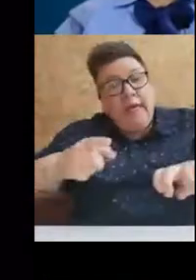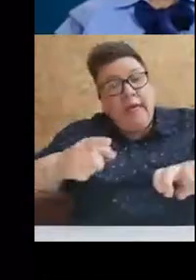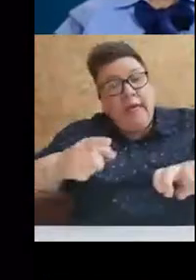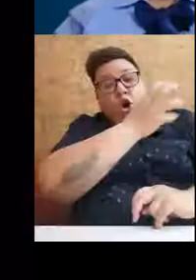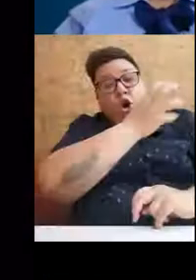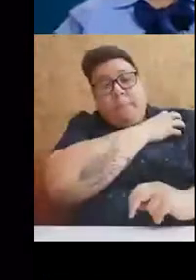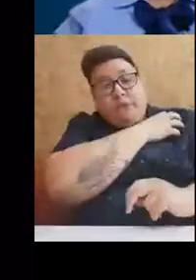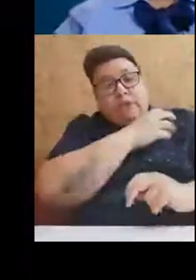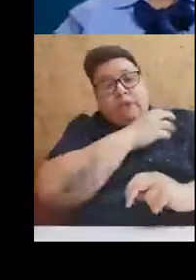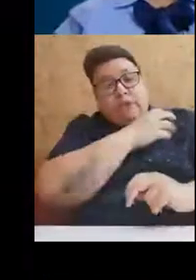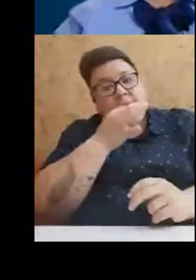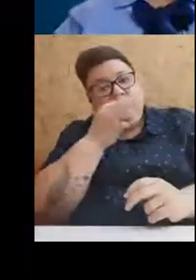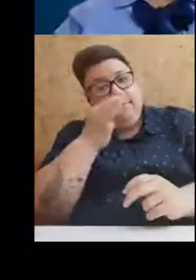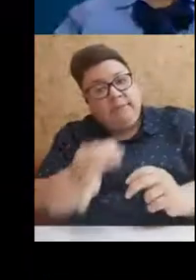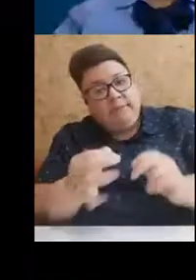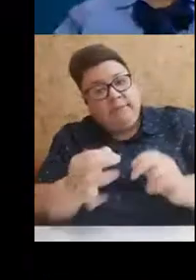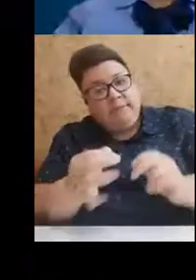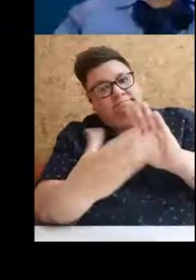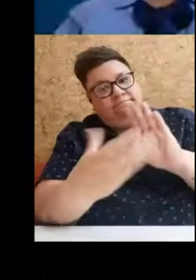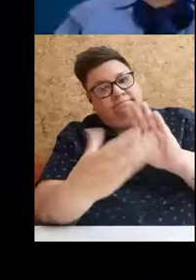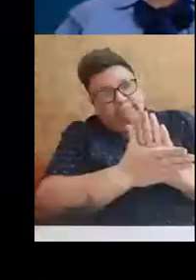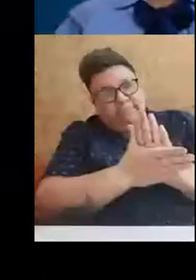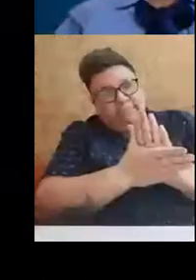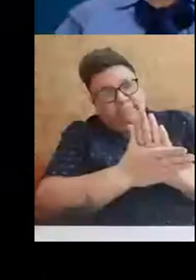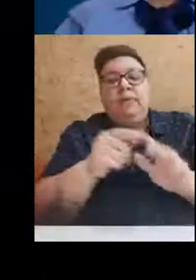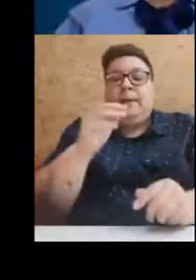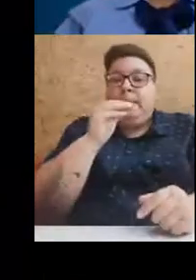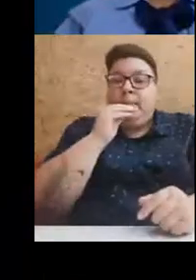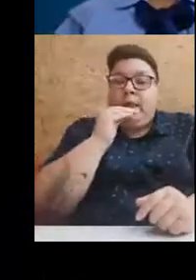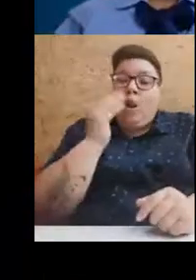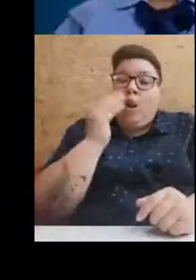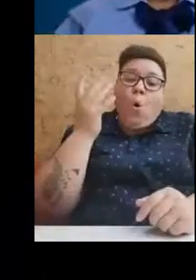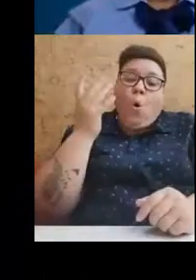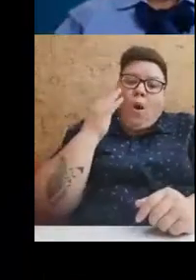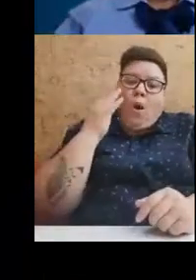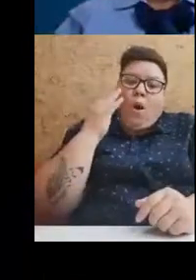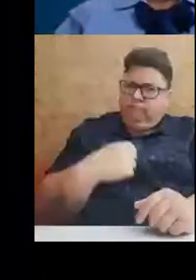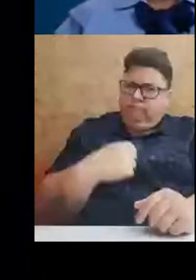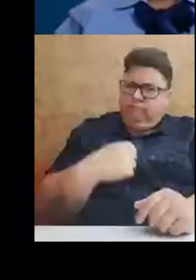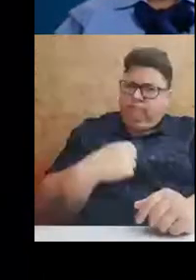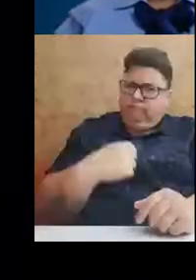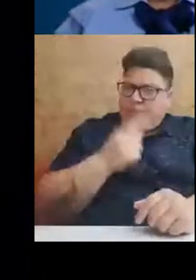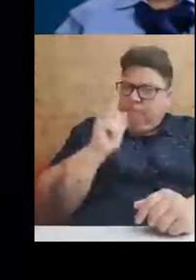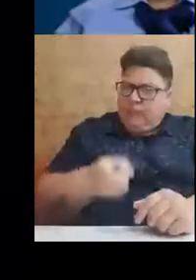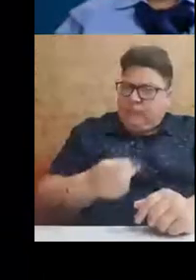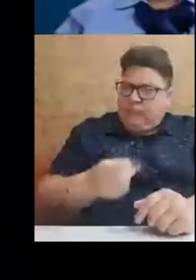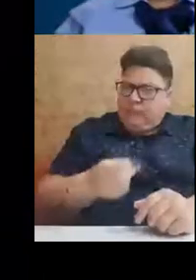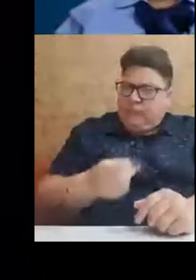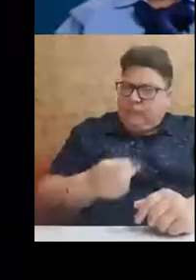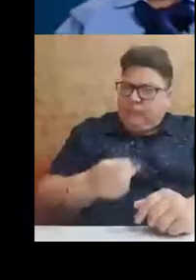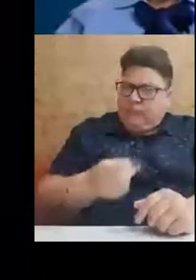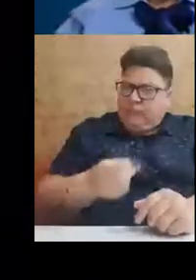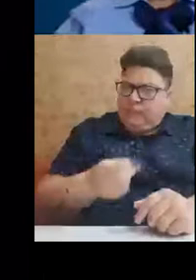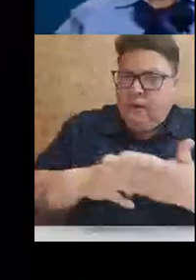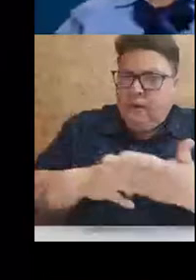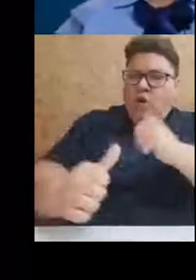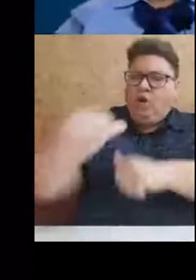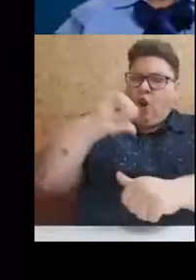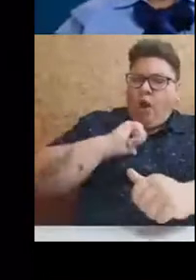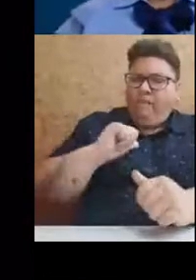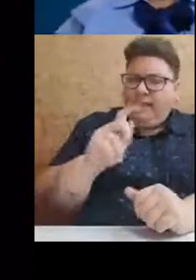the Gazette. That is, when am I supposed to register for turnover tax?